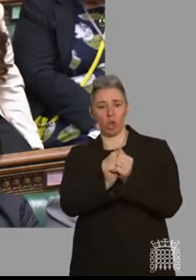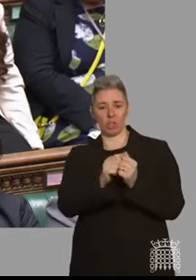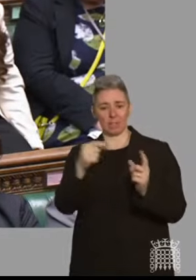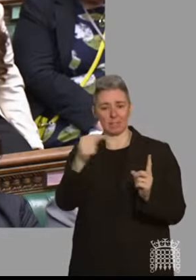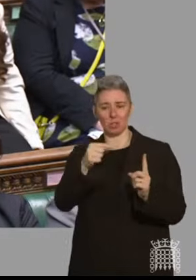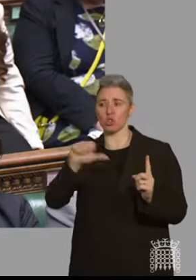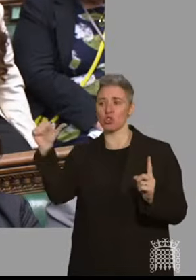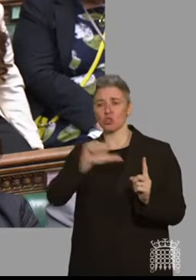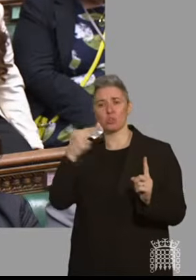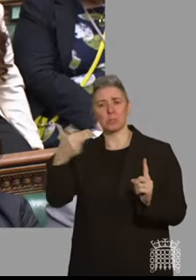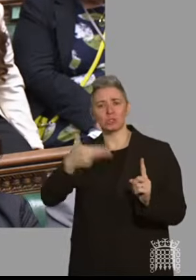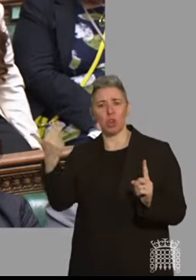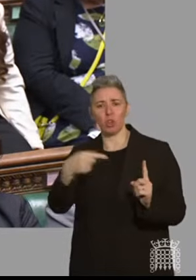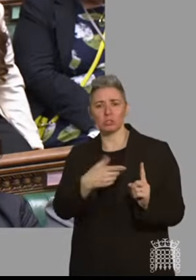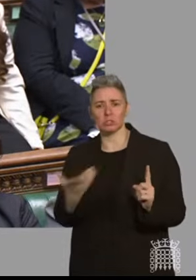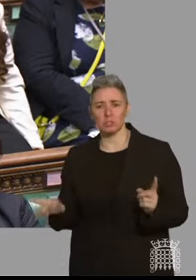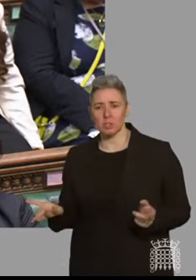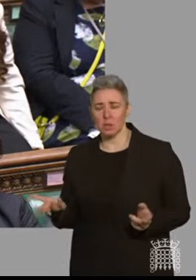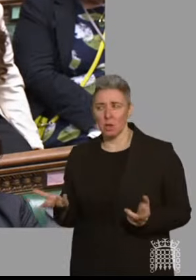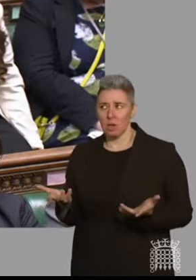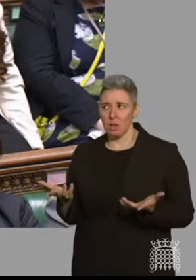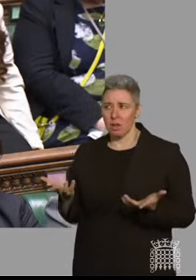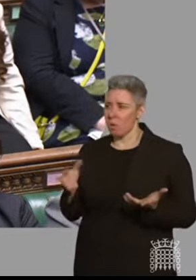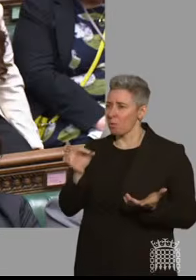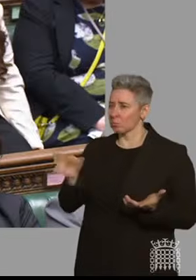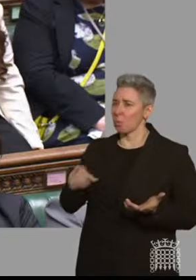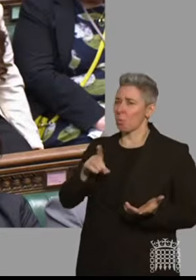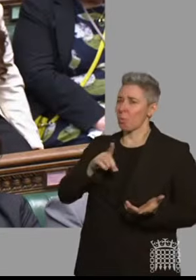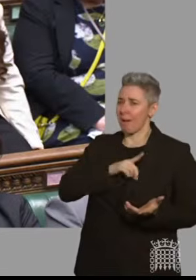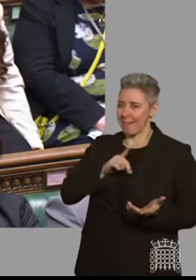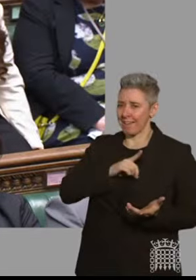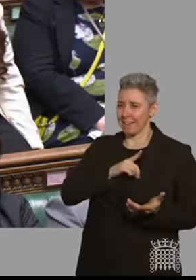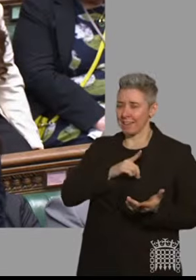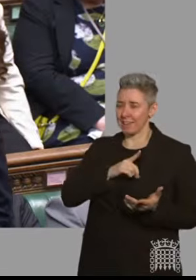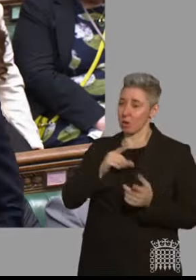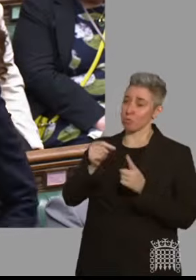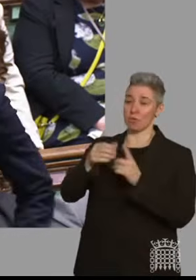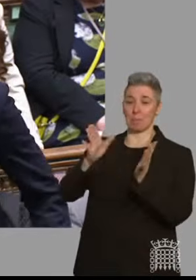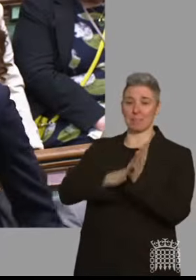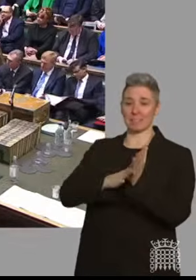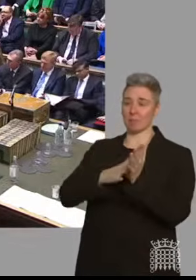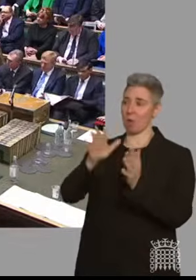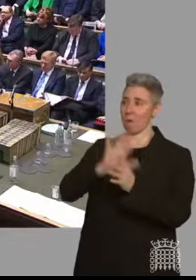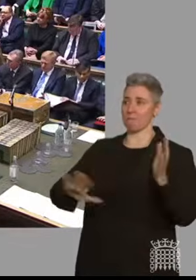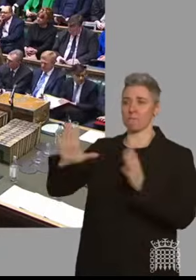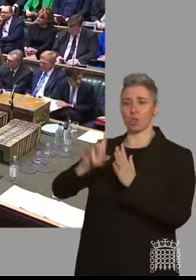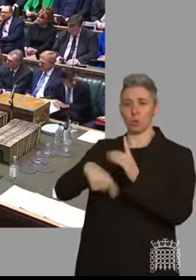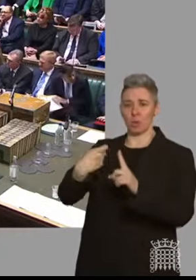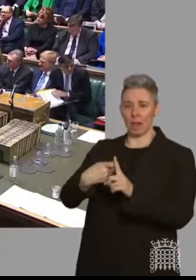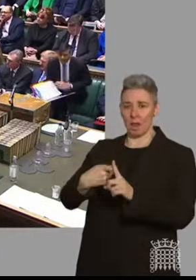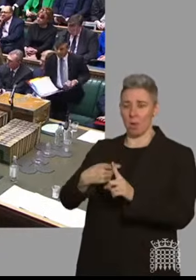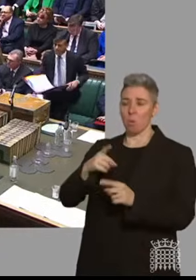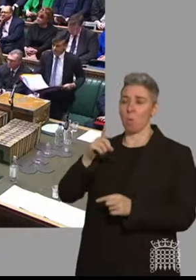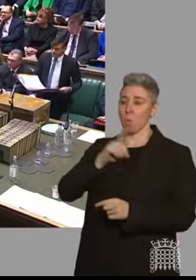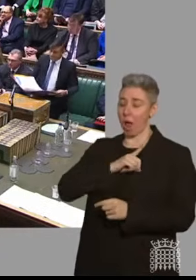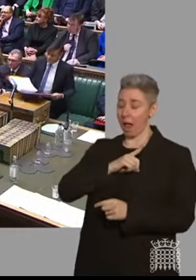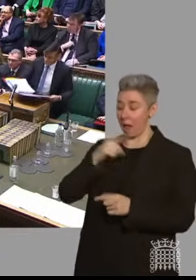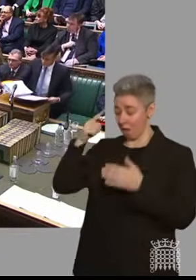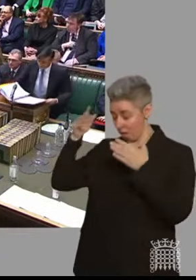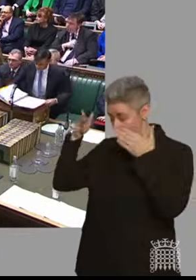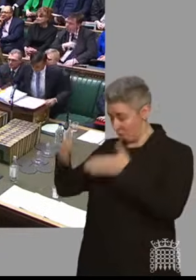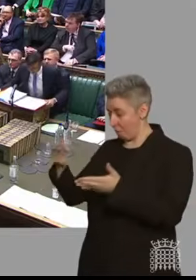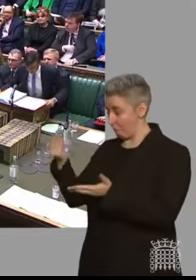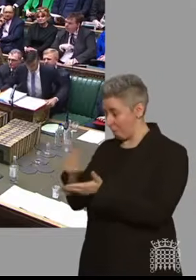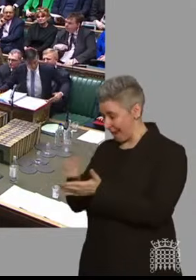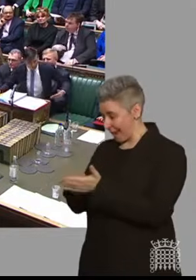the Prime Minister of the United Kingdom putting money before morals? Prime Minister. Mr.